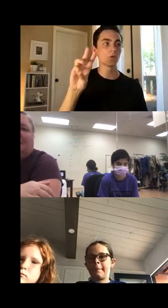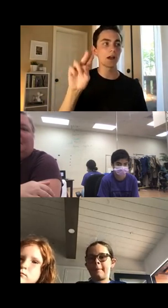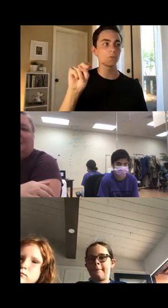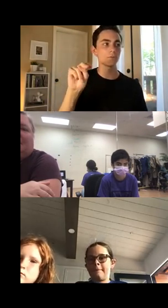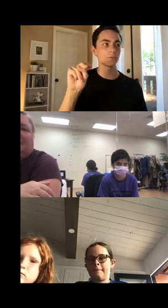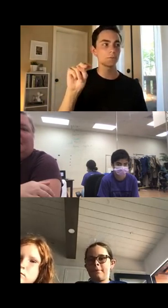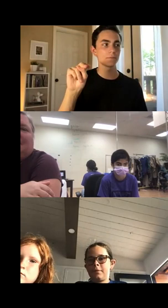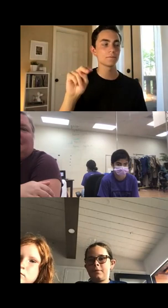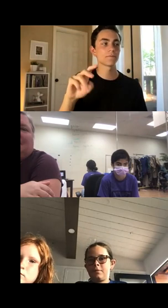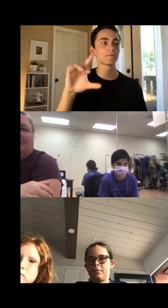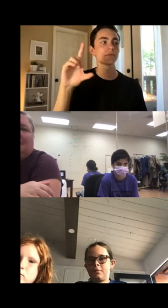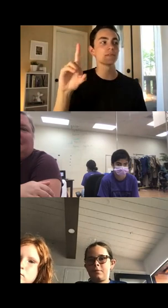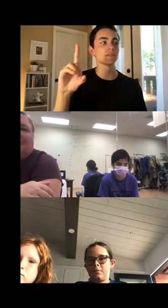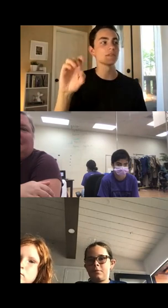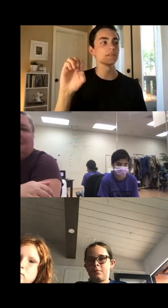Brown,